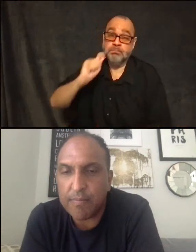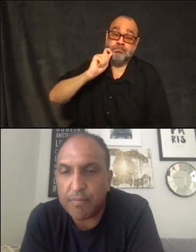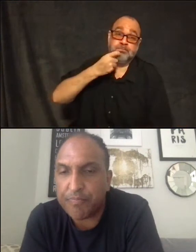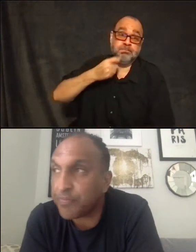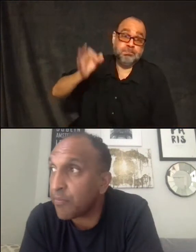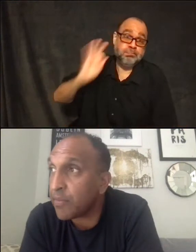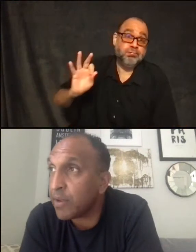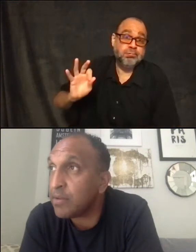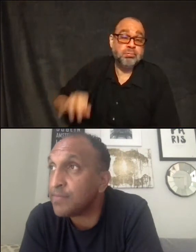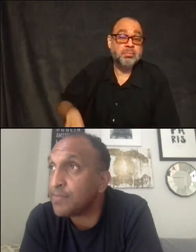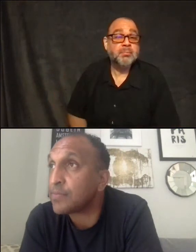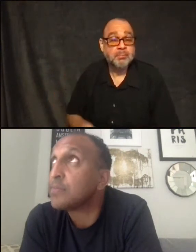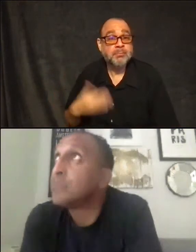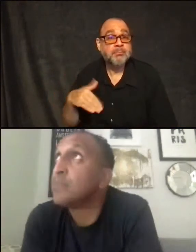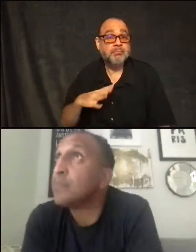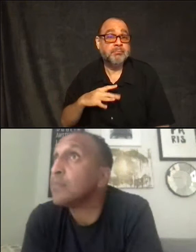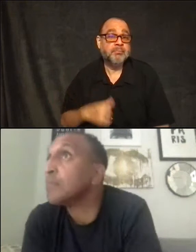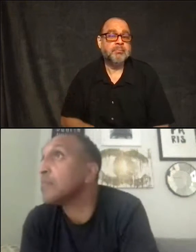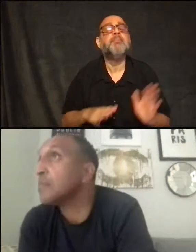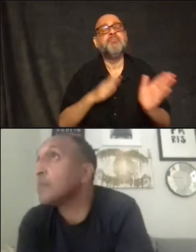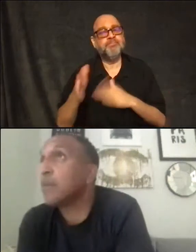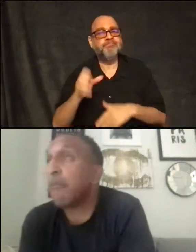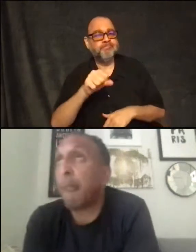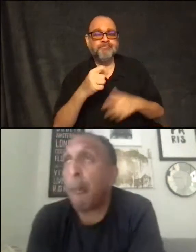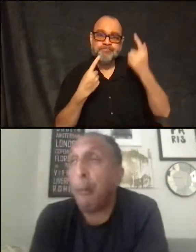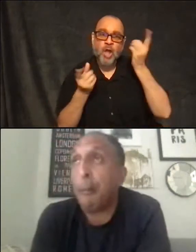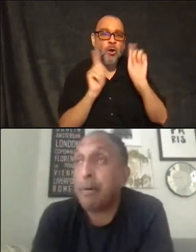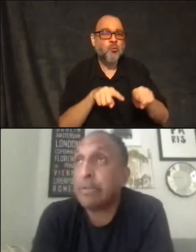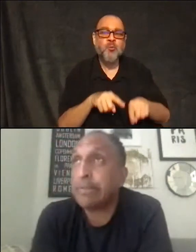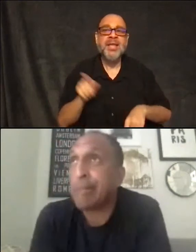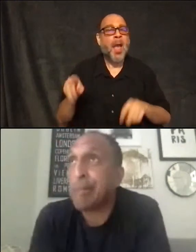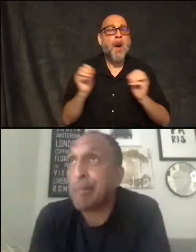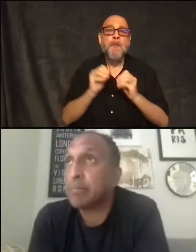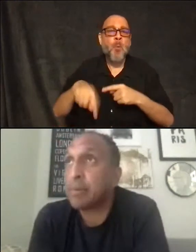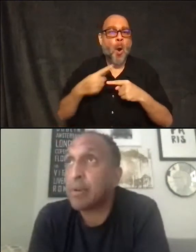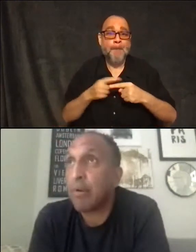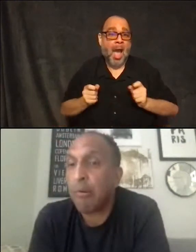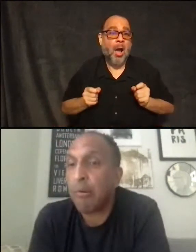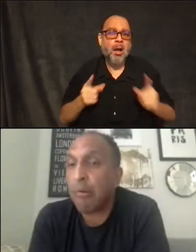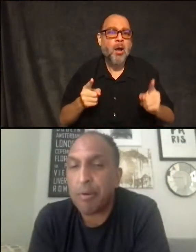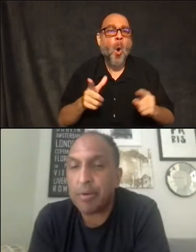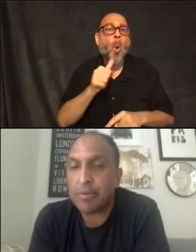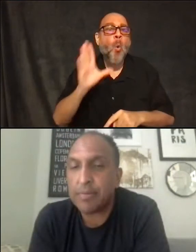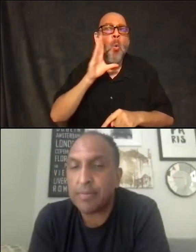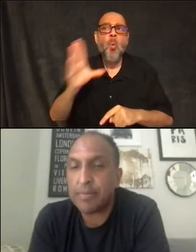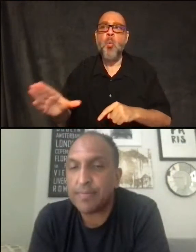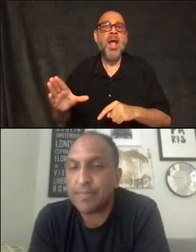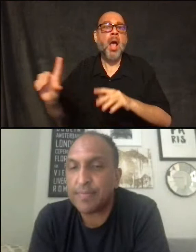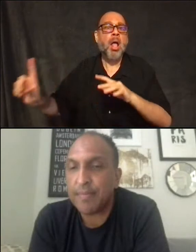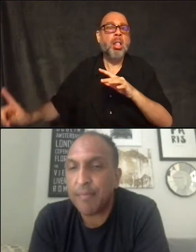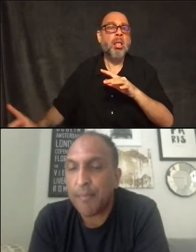Yeah, I would agree. It's really the spontaneity of who's gonna walk on by in this